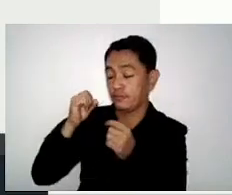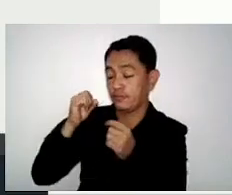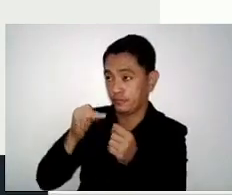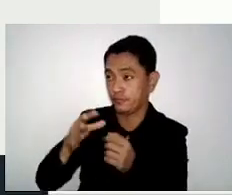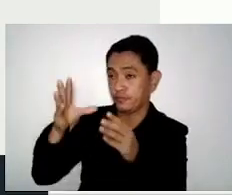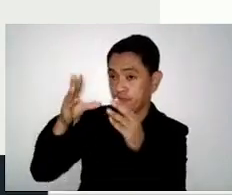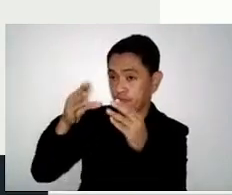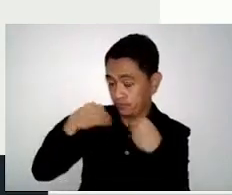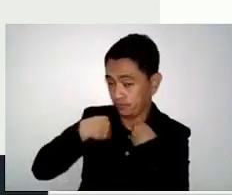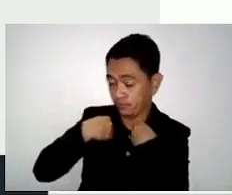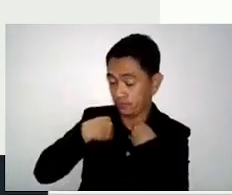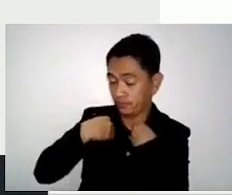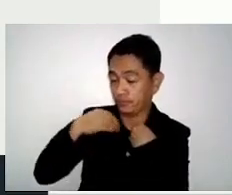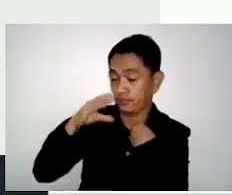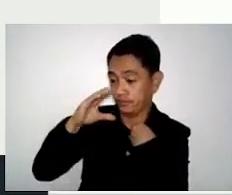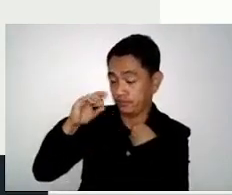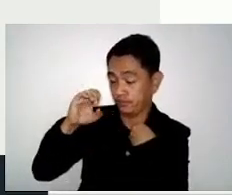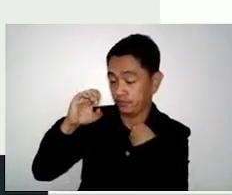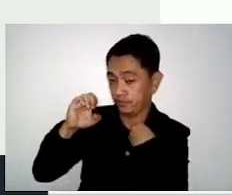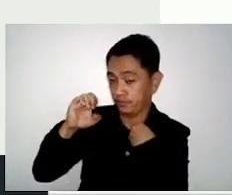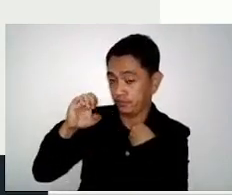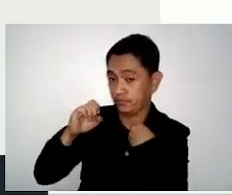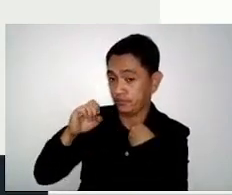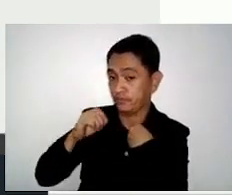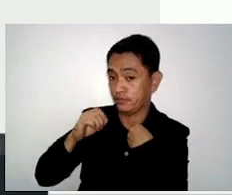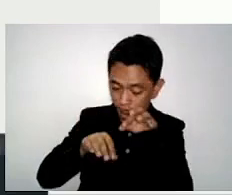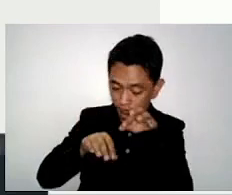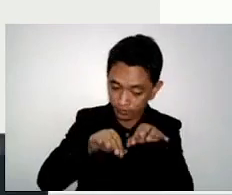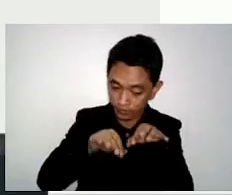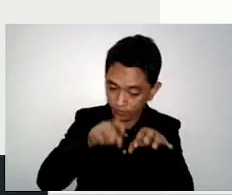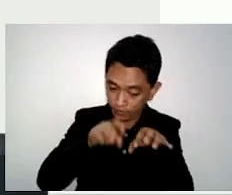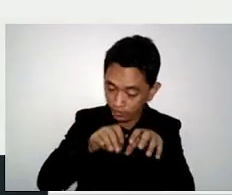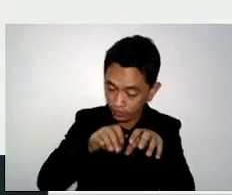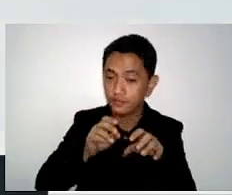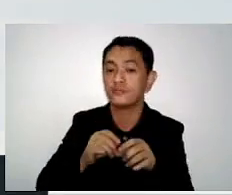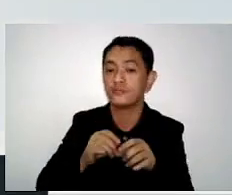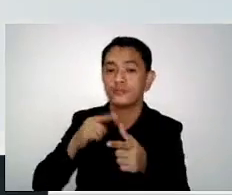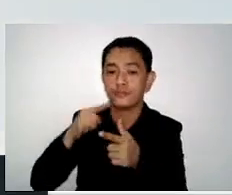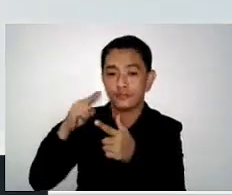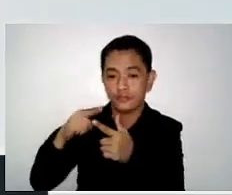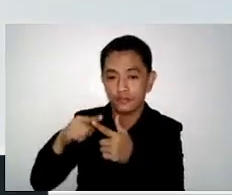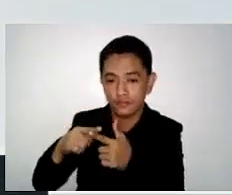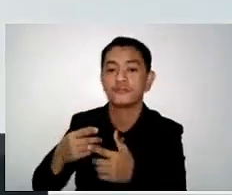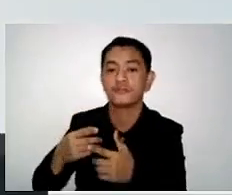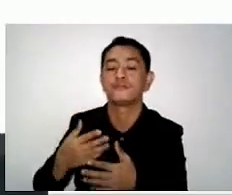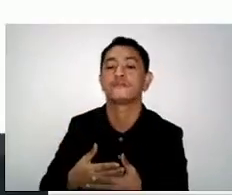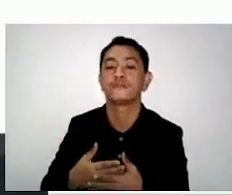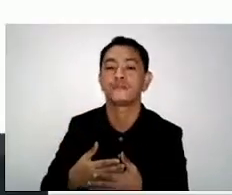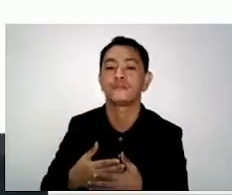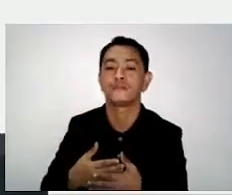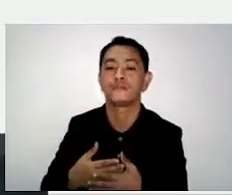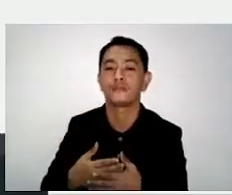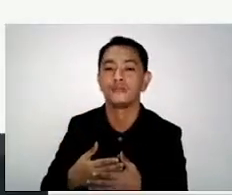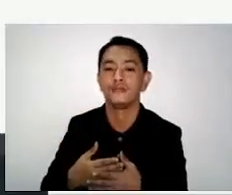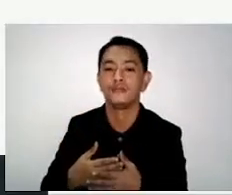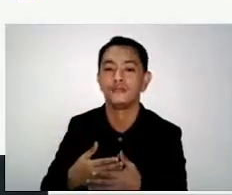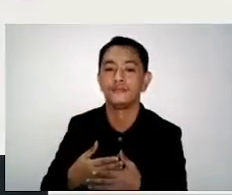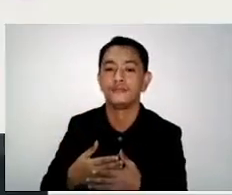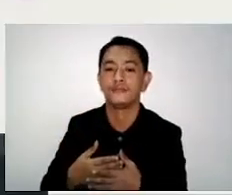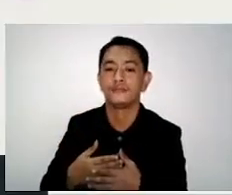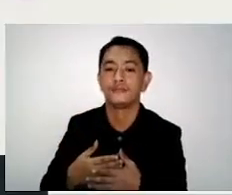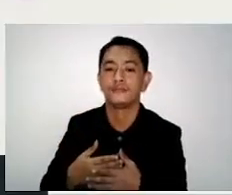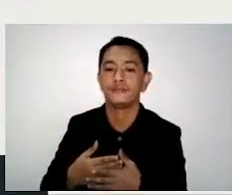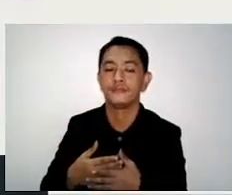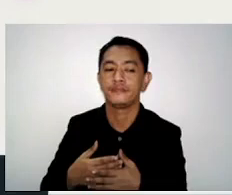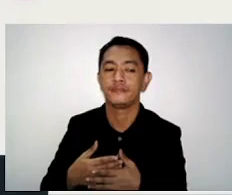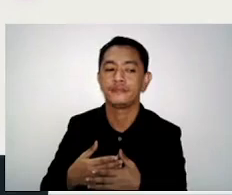ang verification code. Kapag natanggap natin ang verification code, itatype natin sa field sa ibaba. And there you